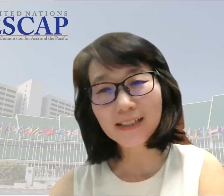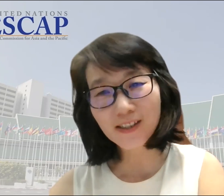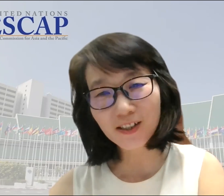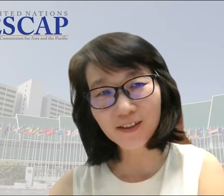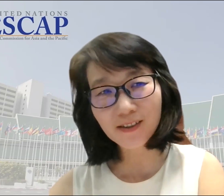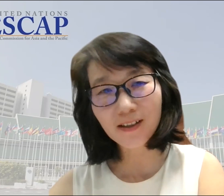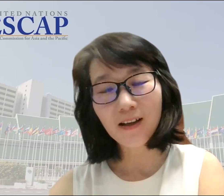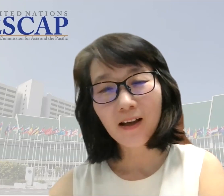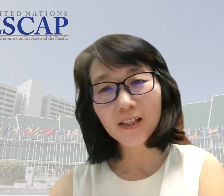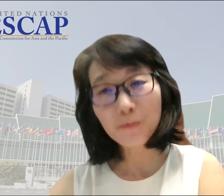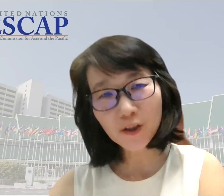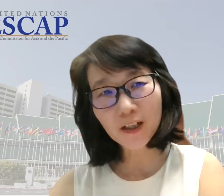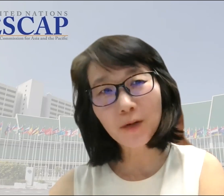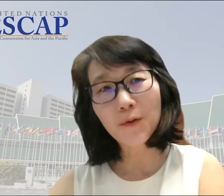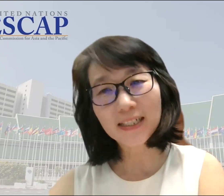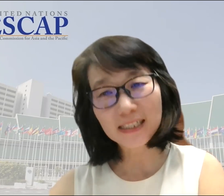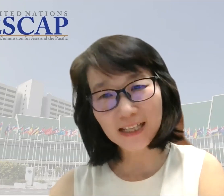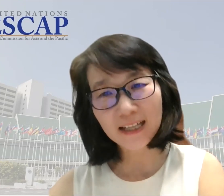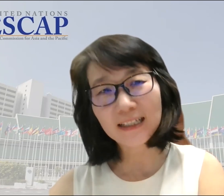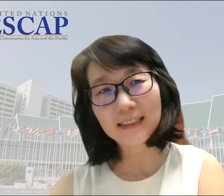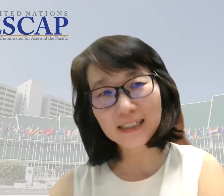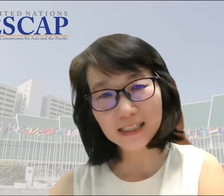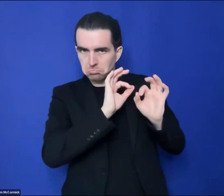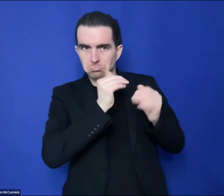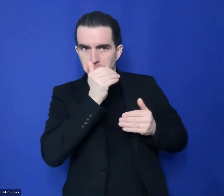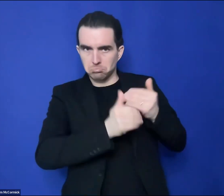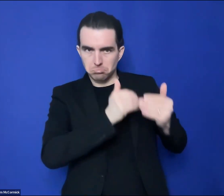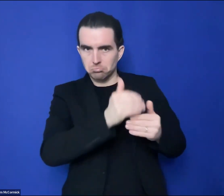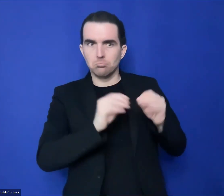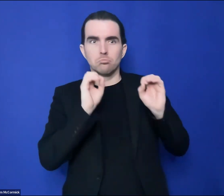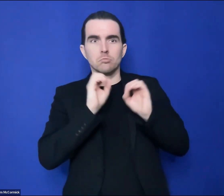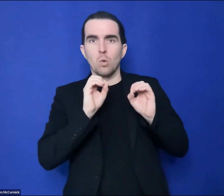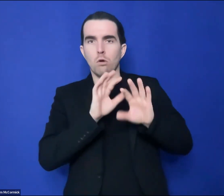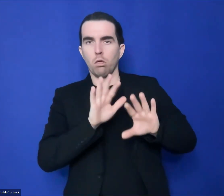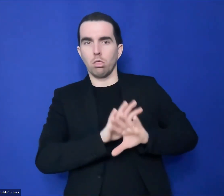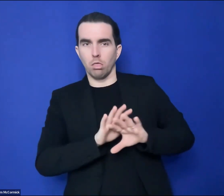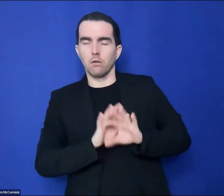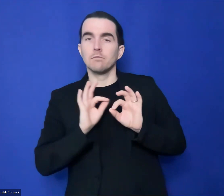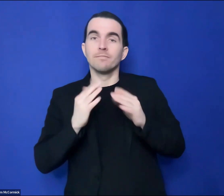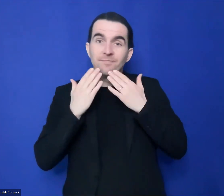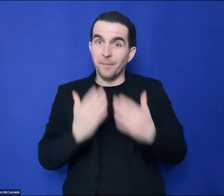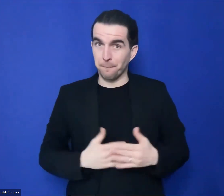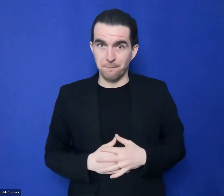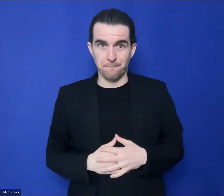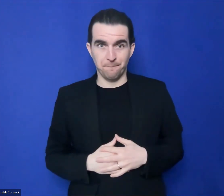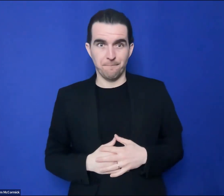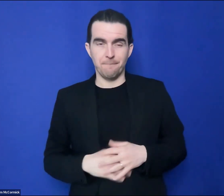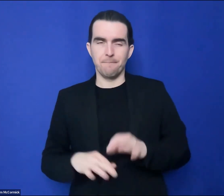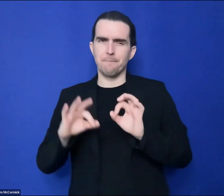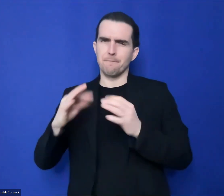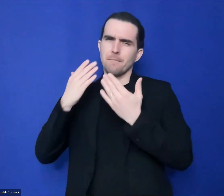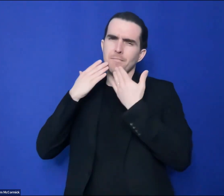important concerns, especially when we are designing the system and mechanism for disability assessment.